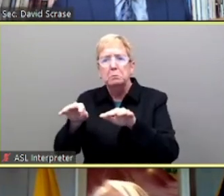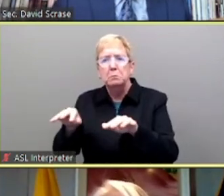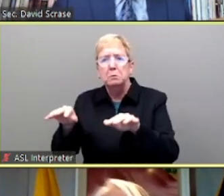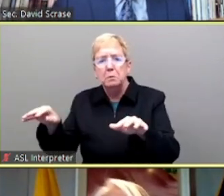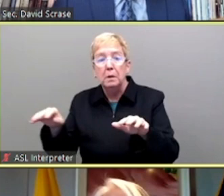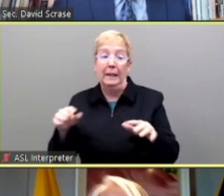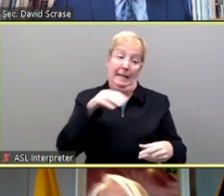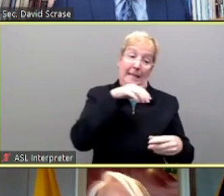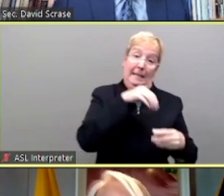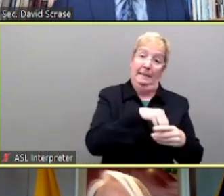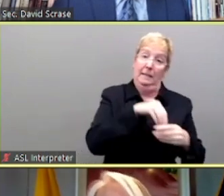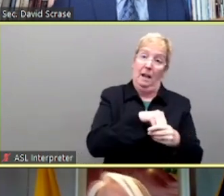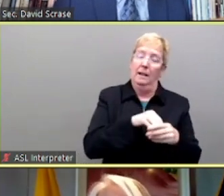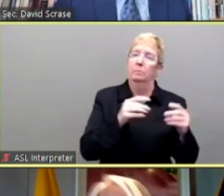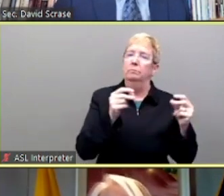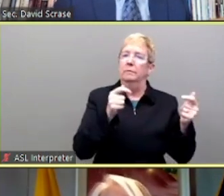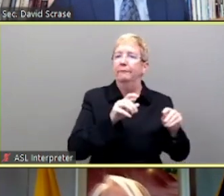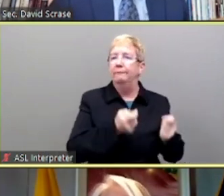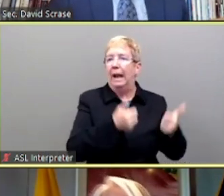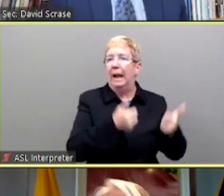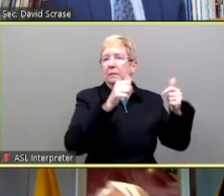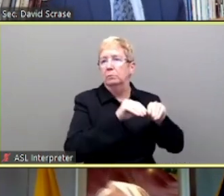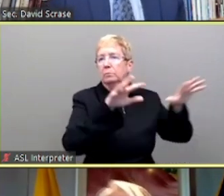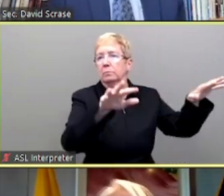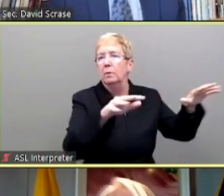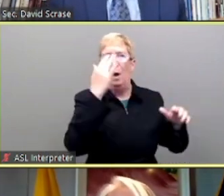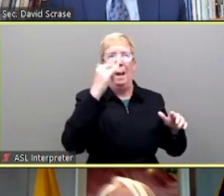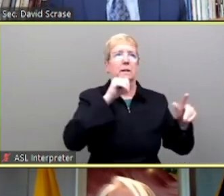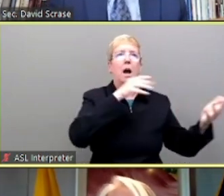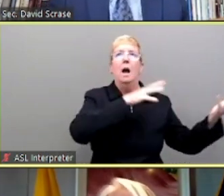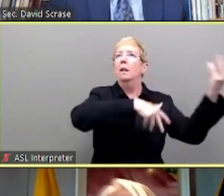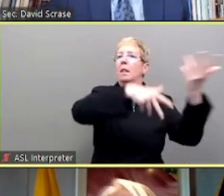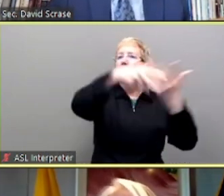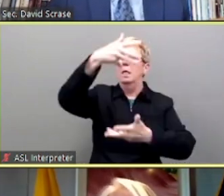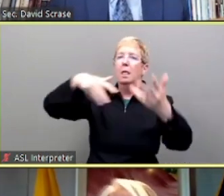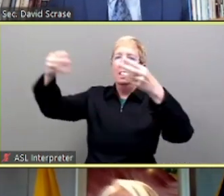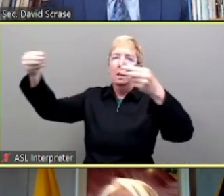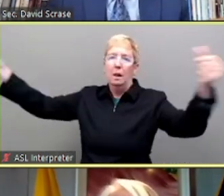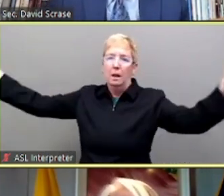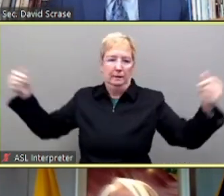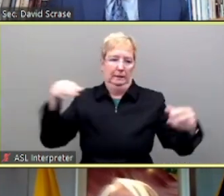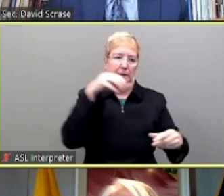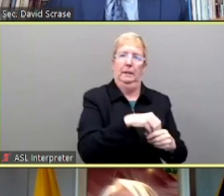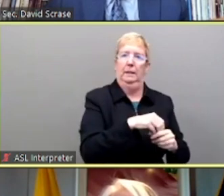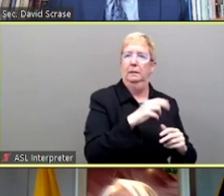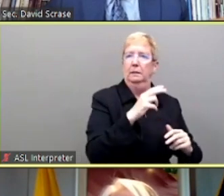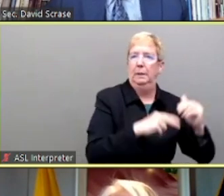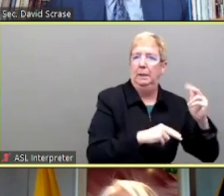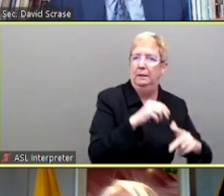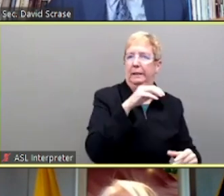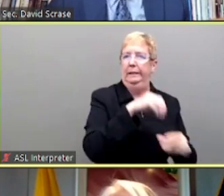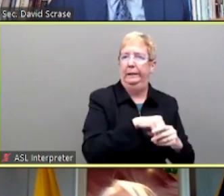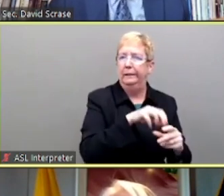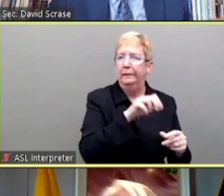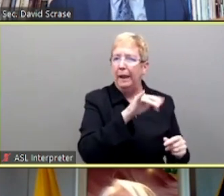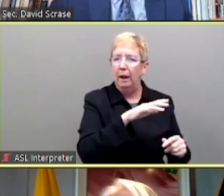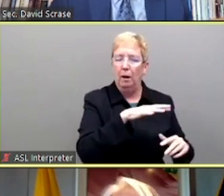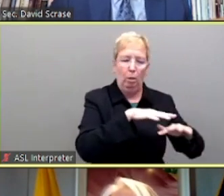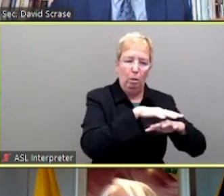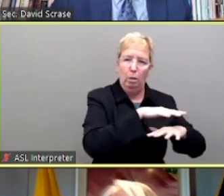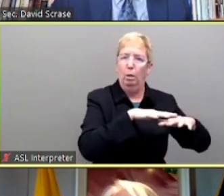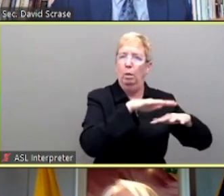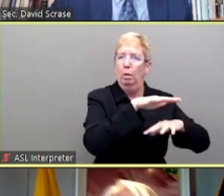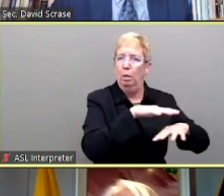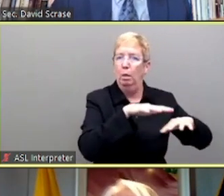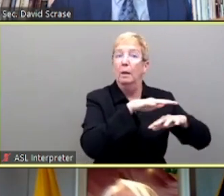faster because it's not moving or blowing away. So we are reinstating an indoor mask requirement.